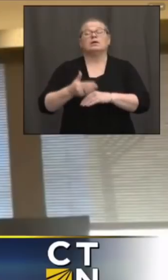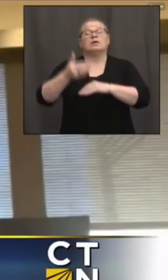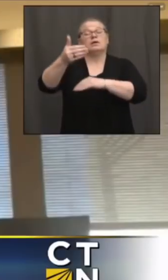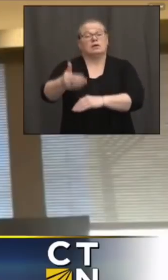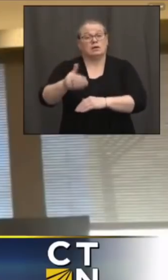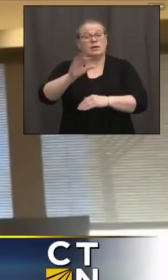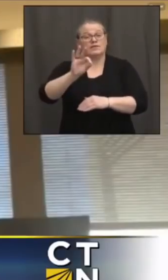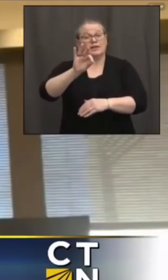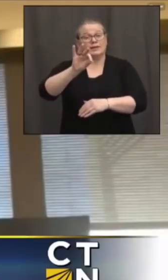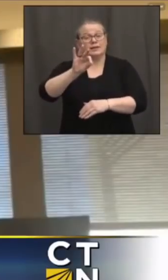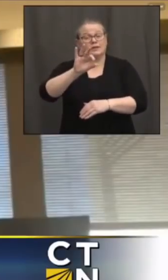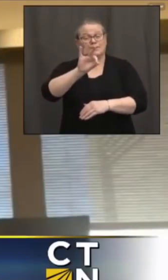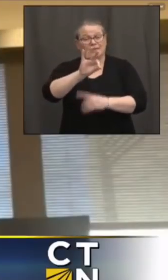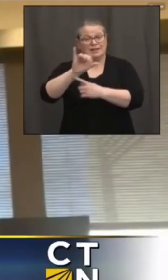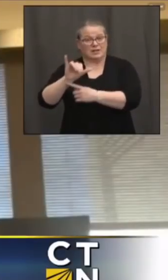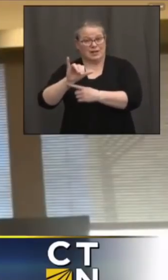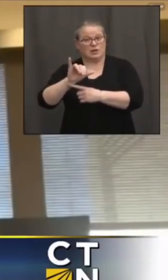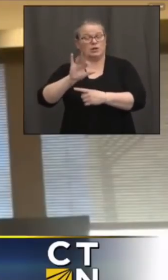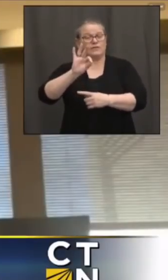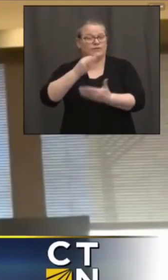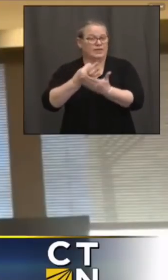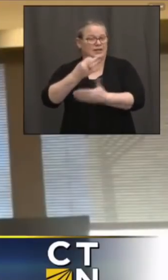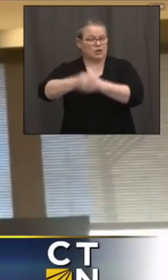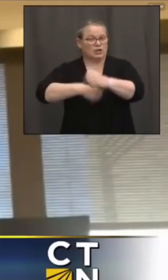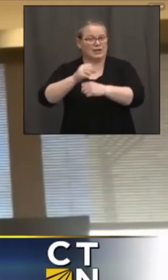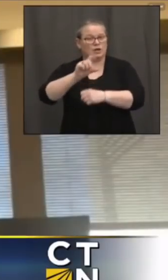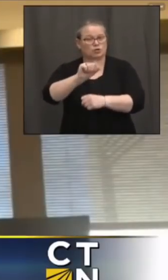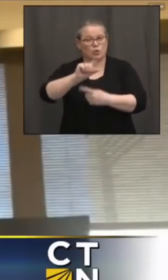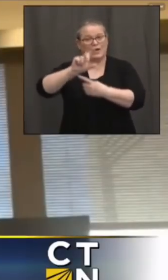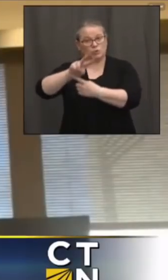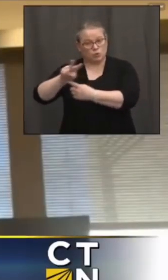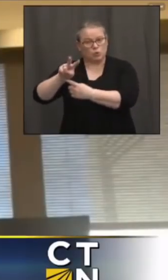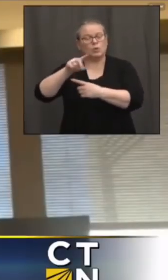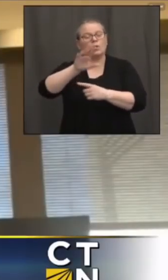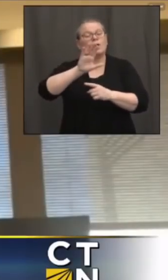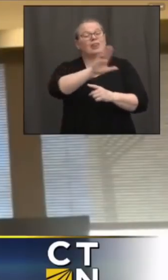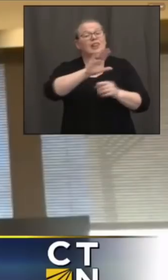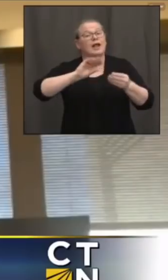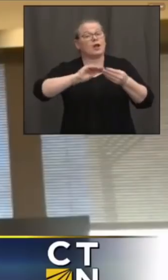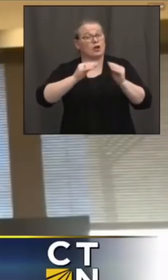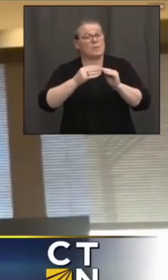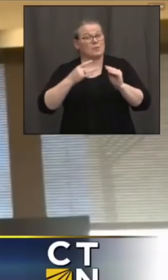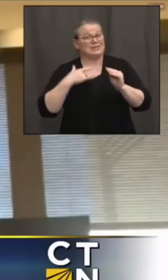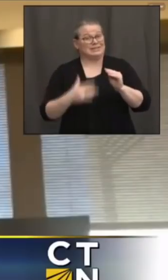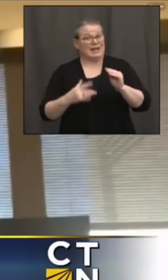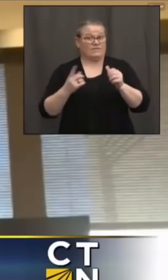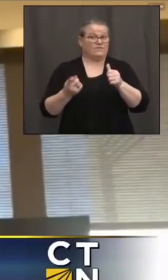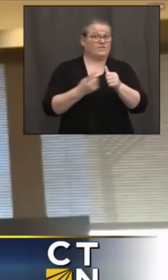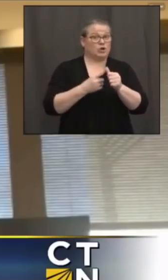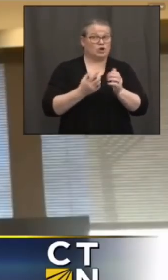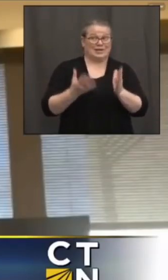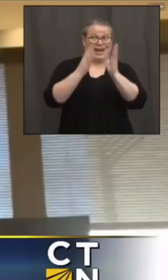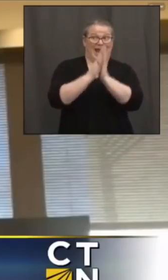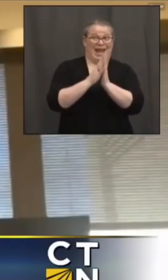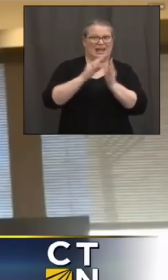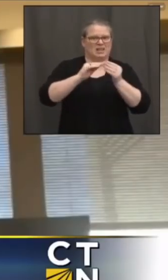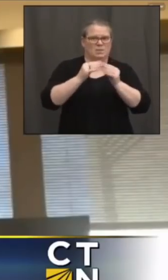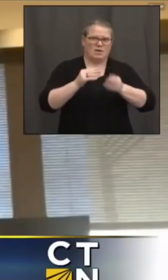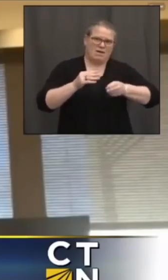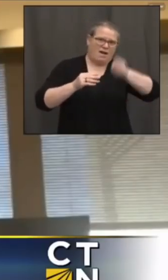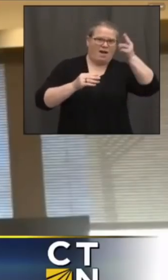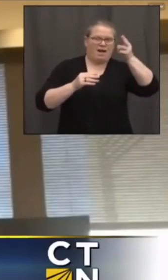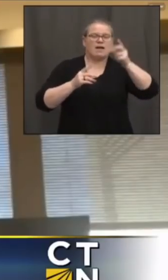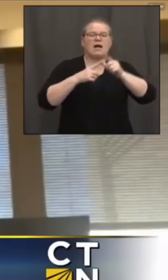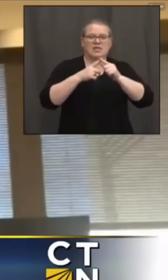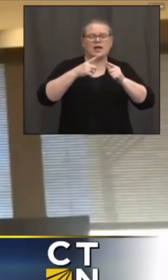22, Yukon usually starts with a higher number, but they're great at doing some mitigation to drive down costs. They're starting to rebound.